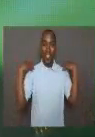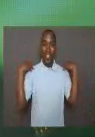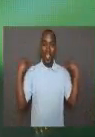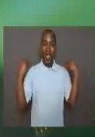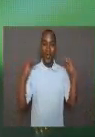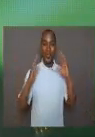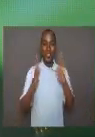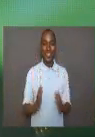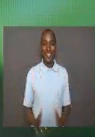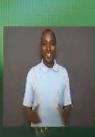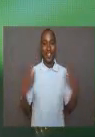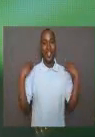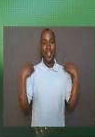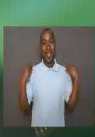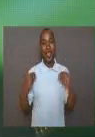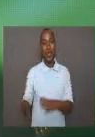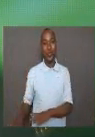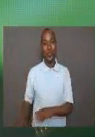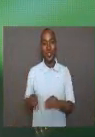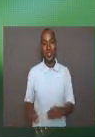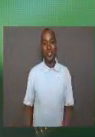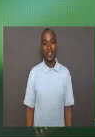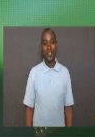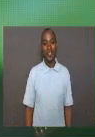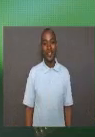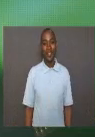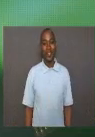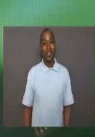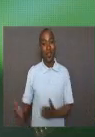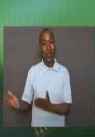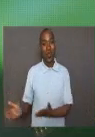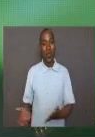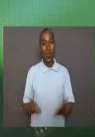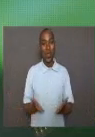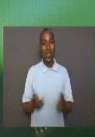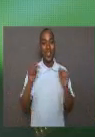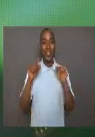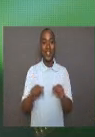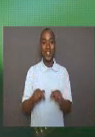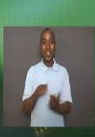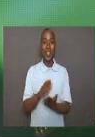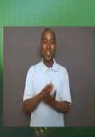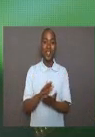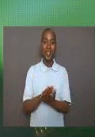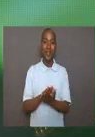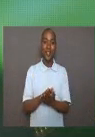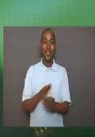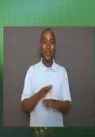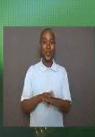Hello, teacher. Hello, students. Welcome to today's lesson